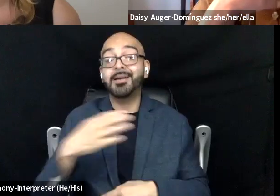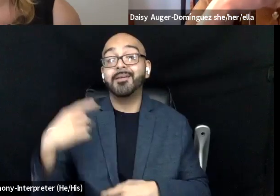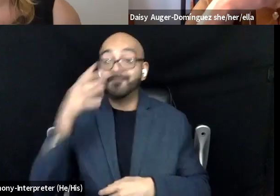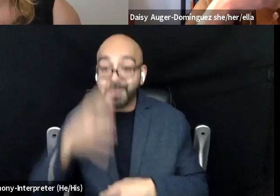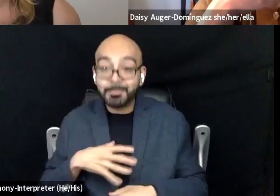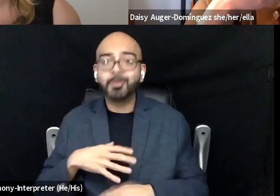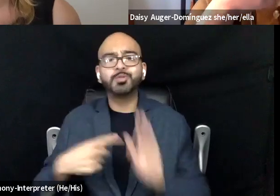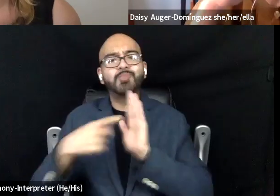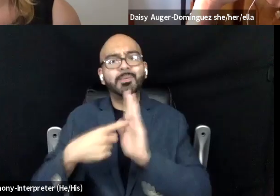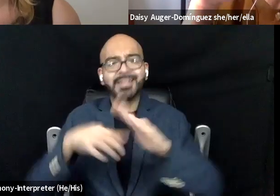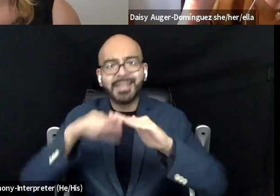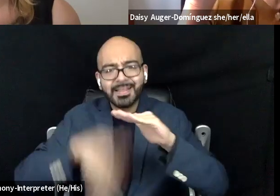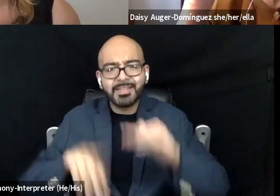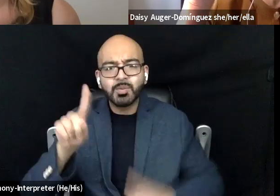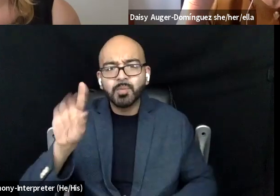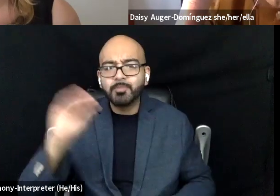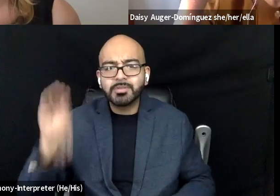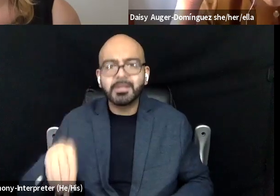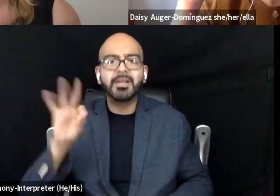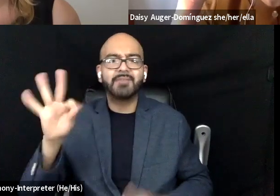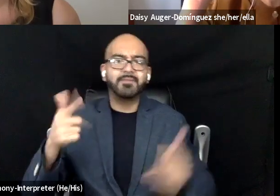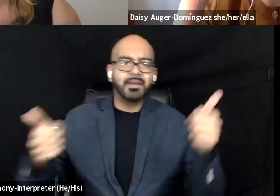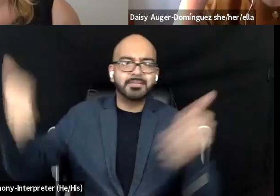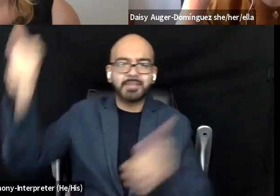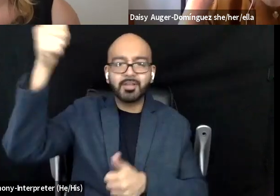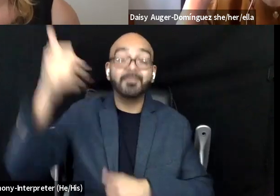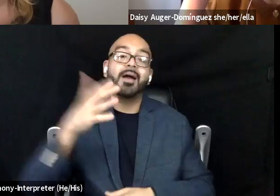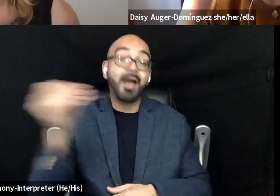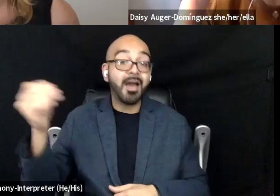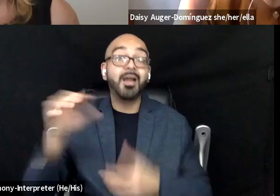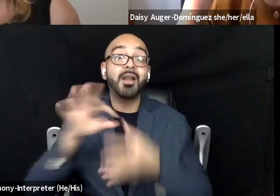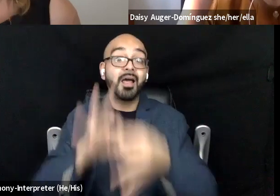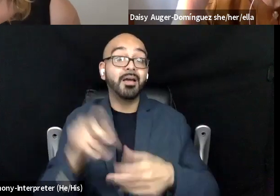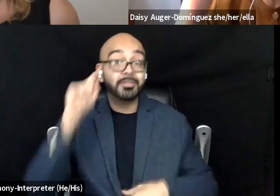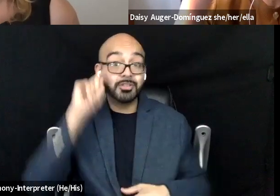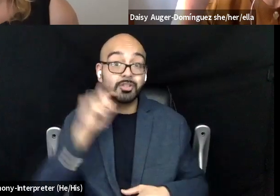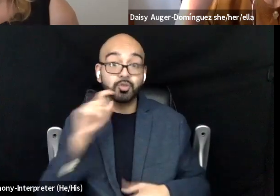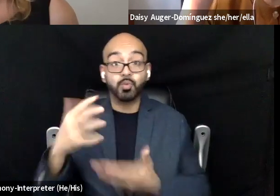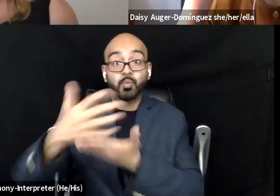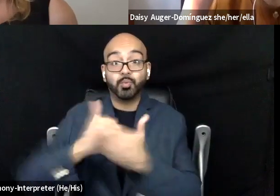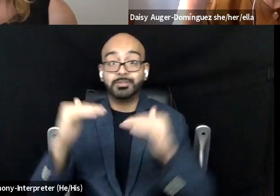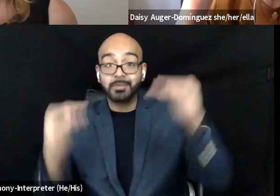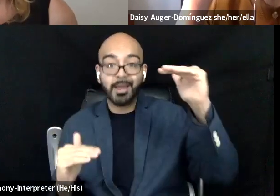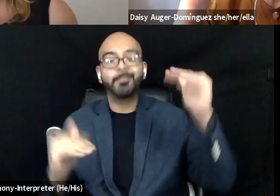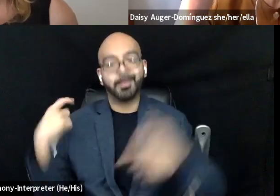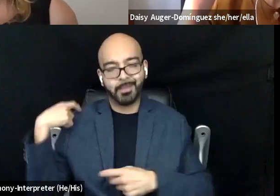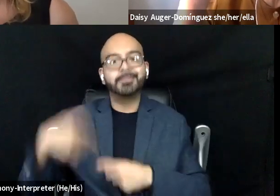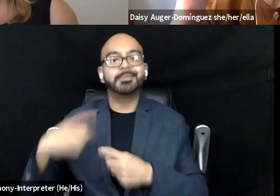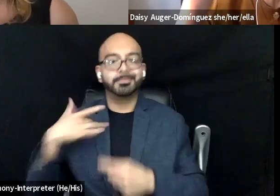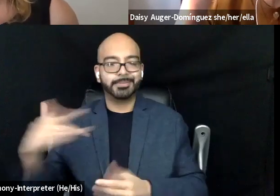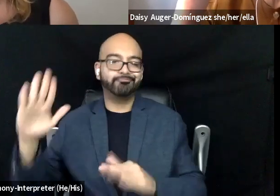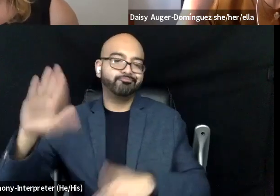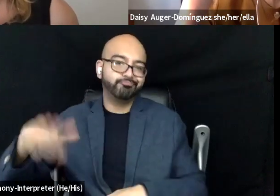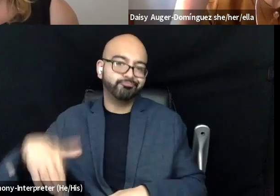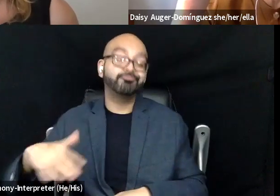of executives. And when it comes to the gender wage gap, and I know you know this, Melinda, Latinas are the bottom rung, being paid 53 cents on the